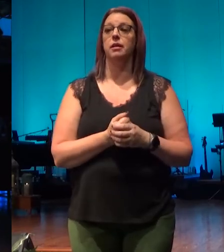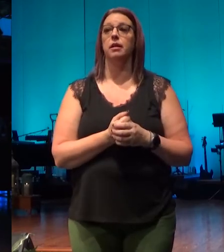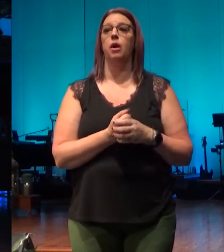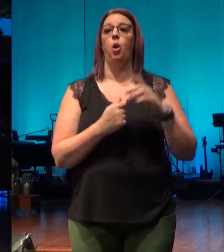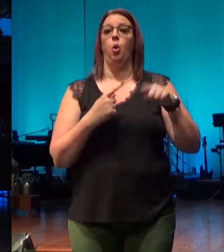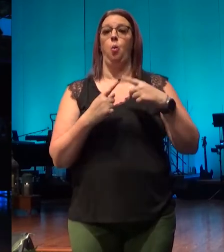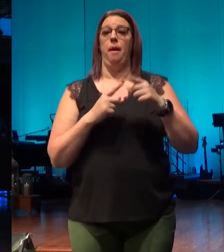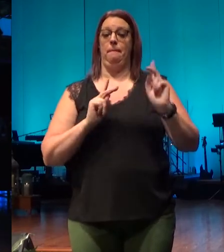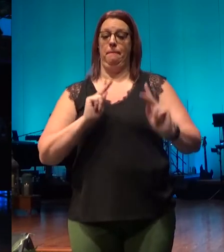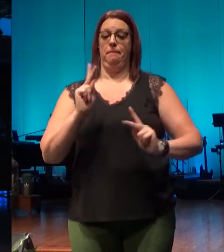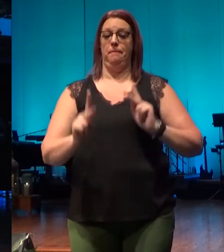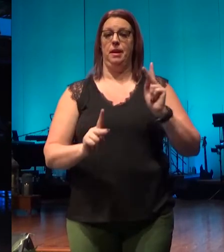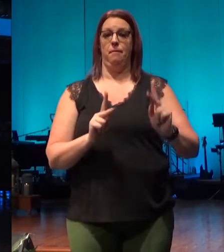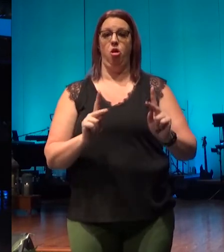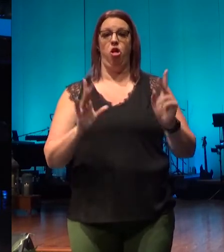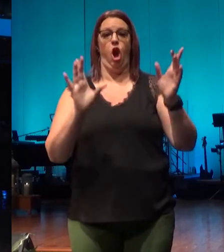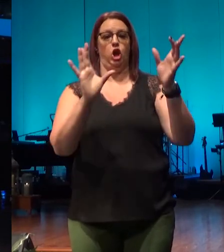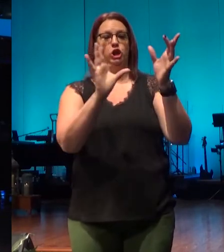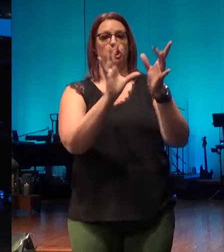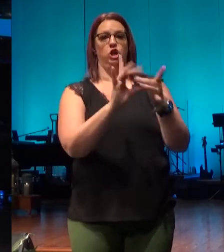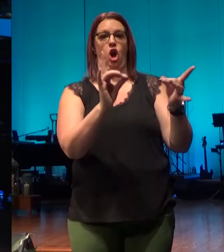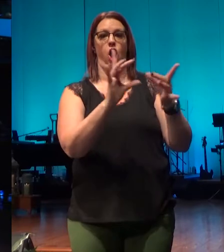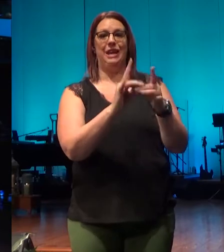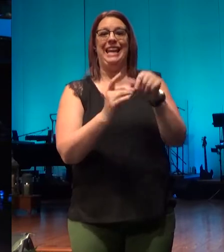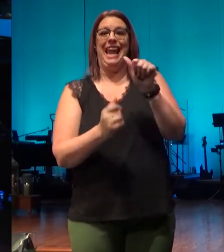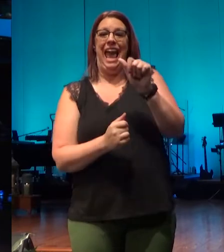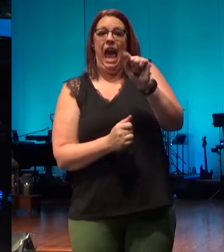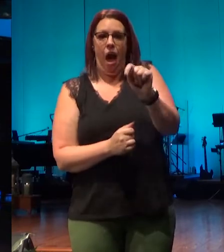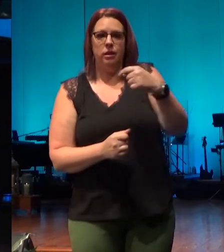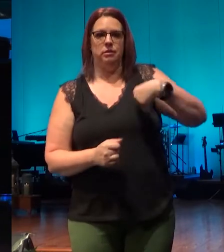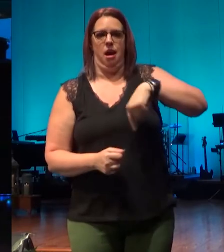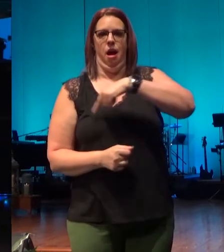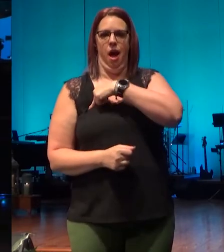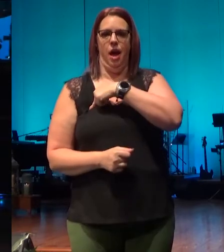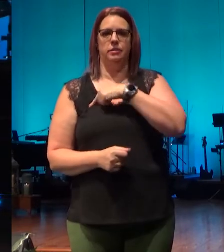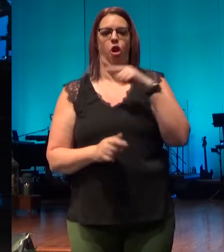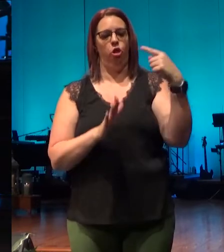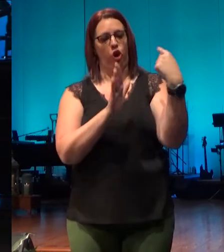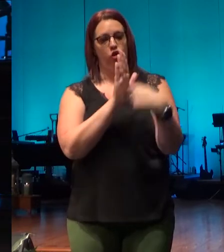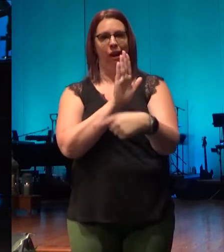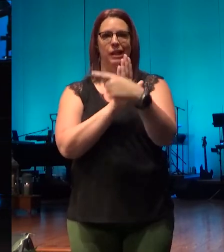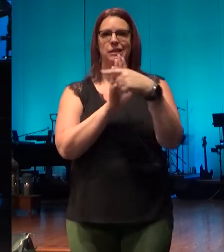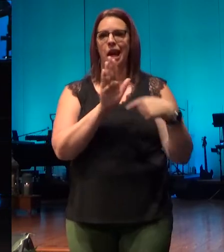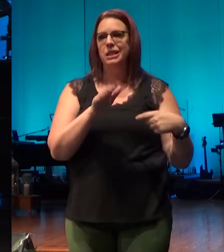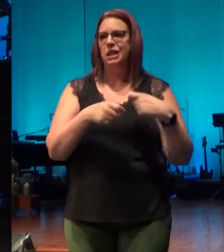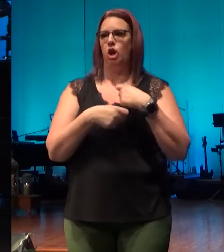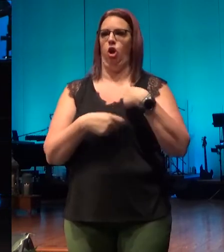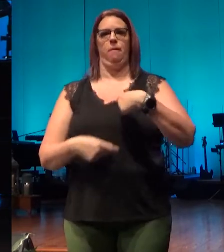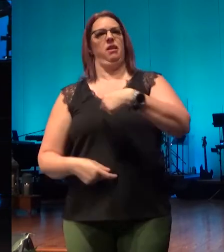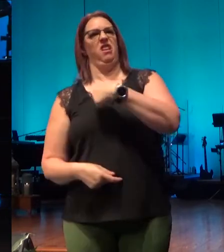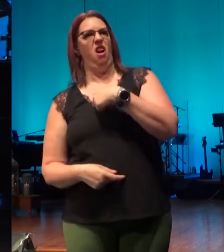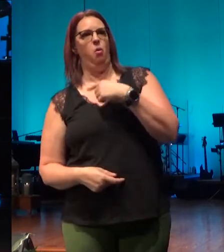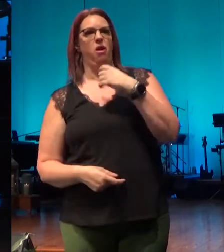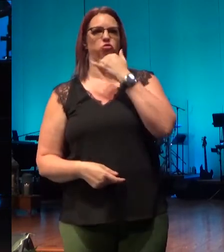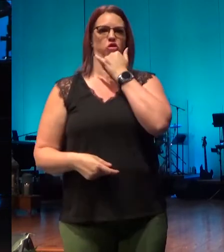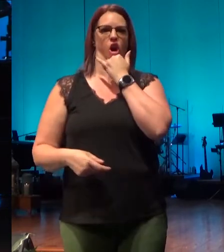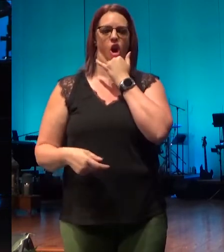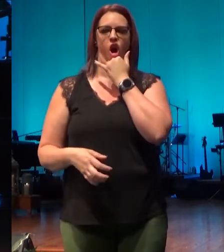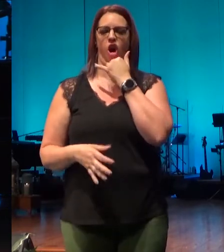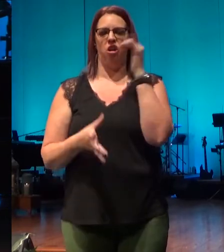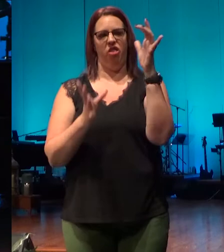when people are talking at us, and even when they're criticizing us, or they're making us wrong, or they're spouting fear, or they're